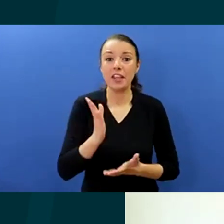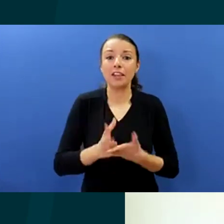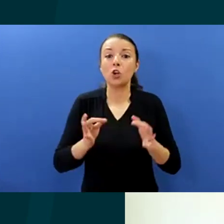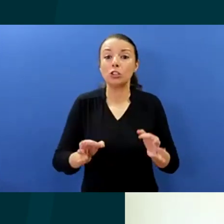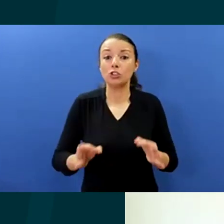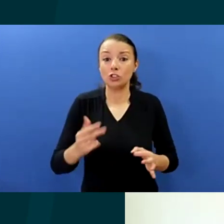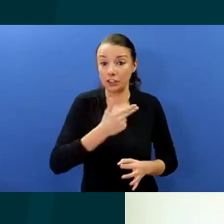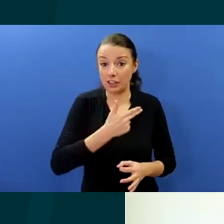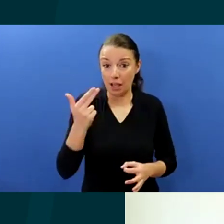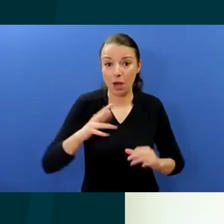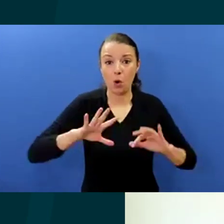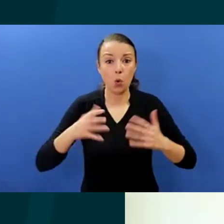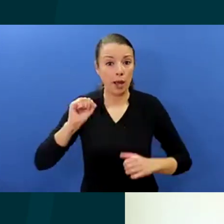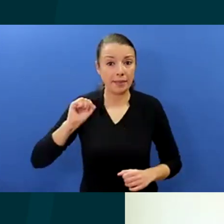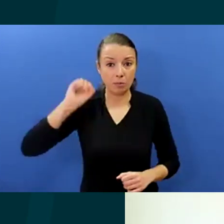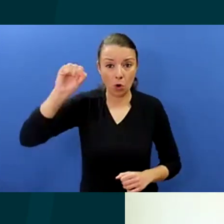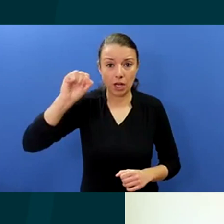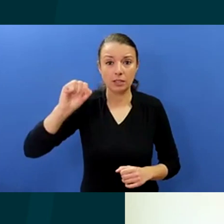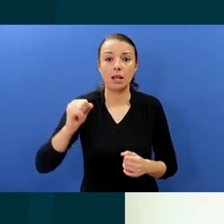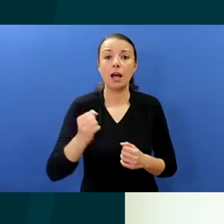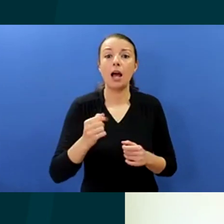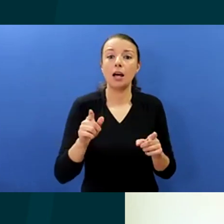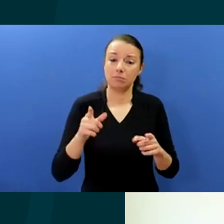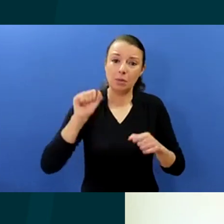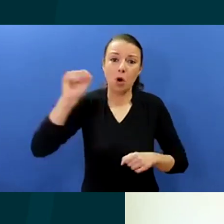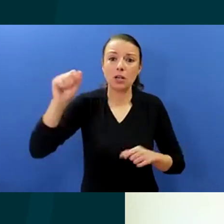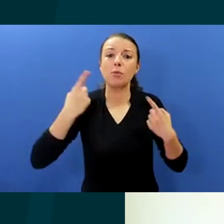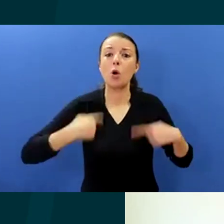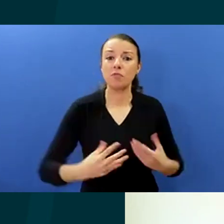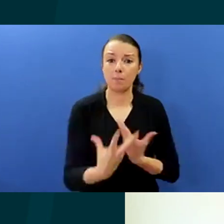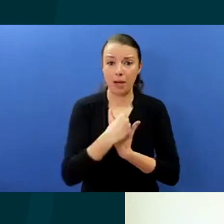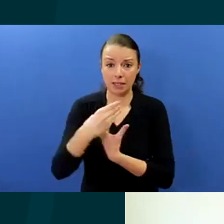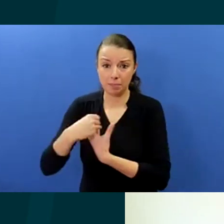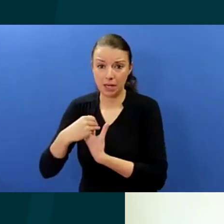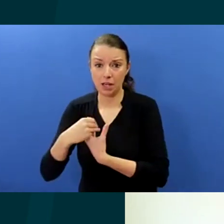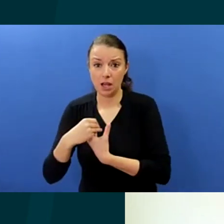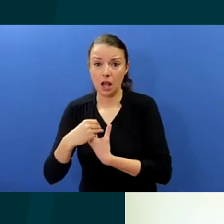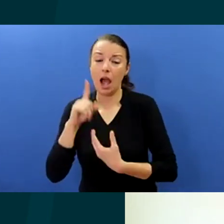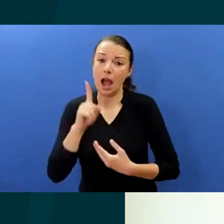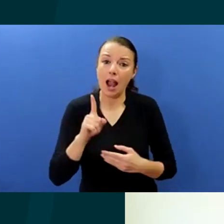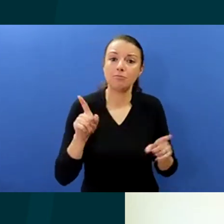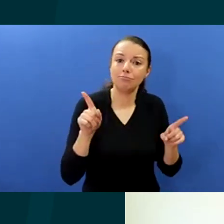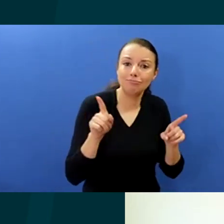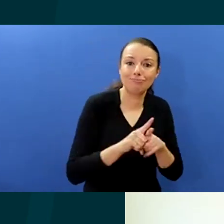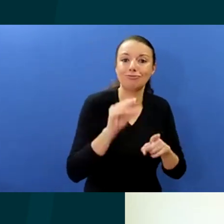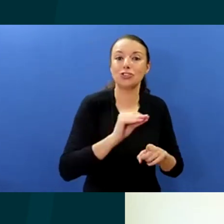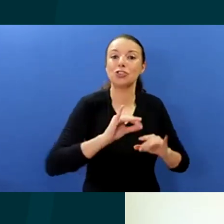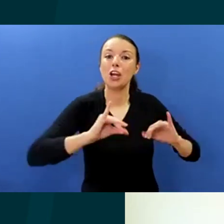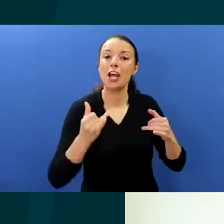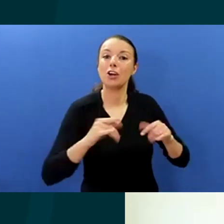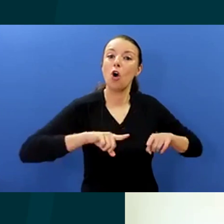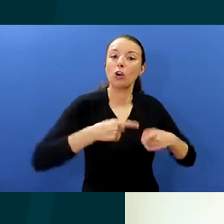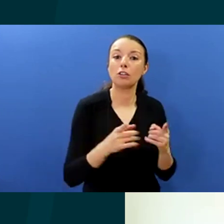regard to the topic we discussed today, participatory democracy, but